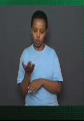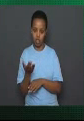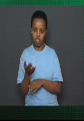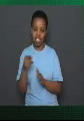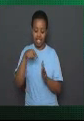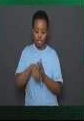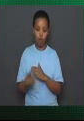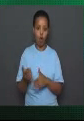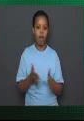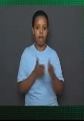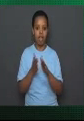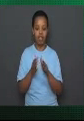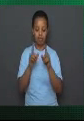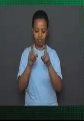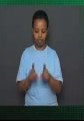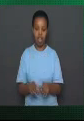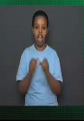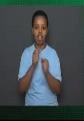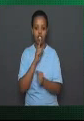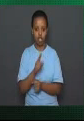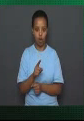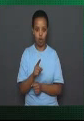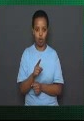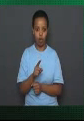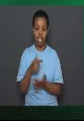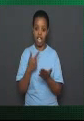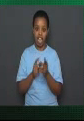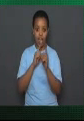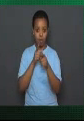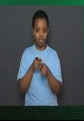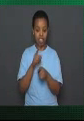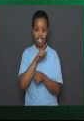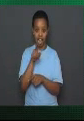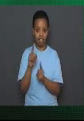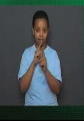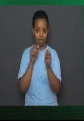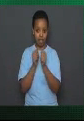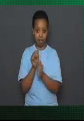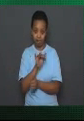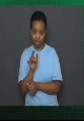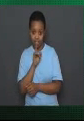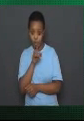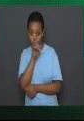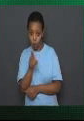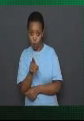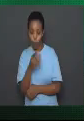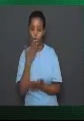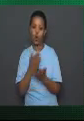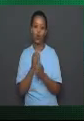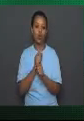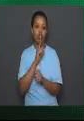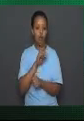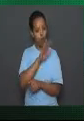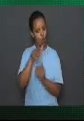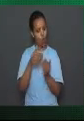more detail. Is this similar to your answer? Great work,